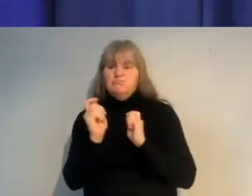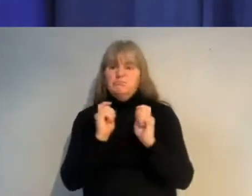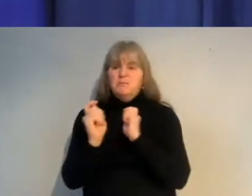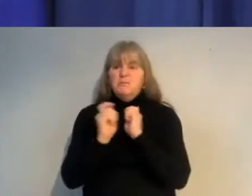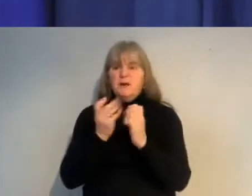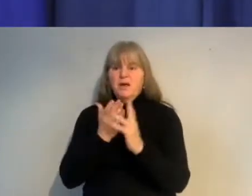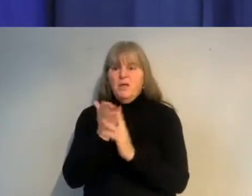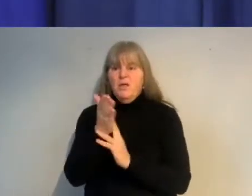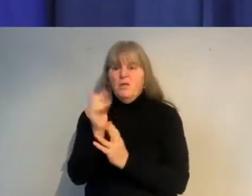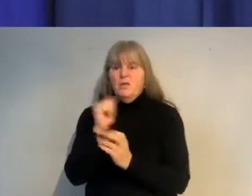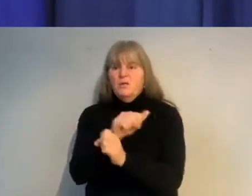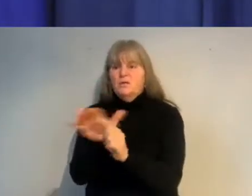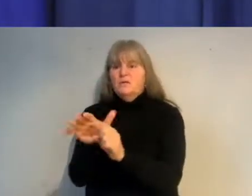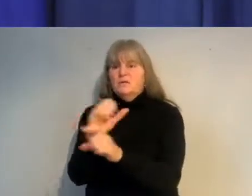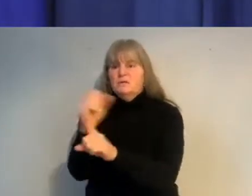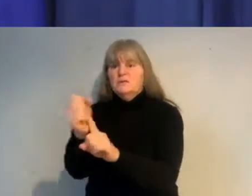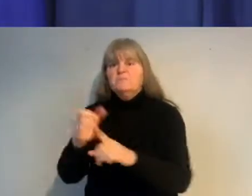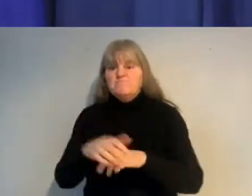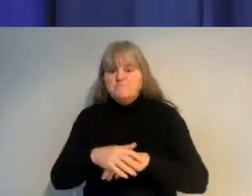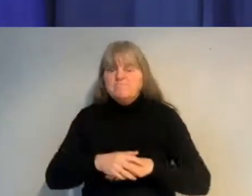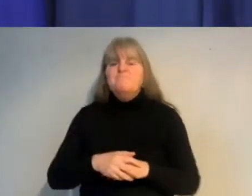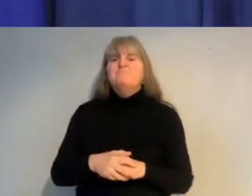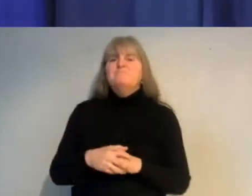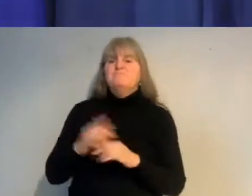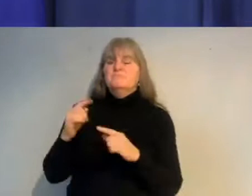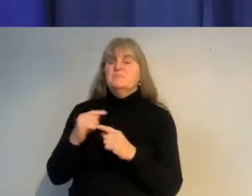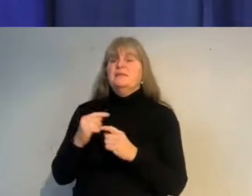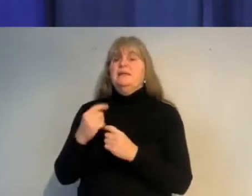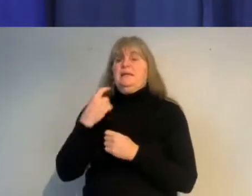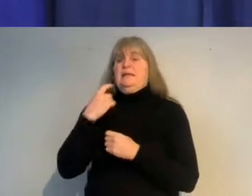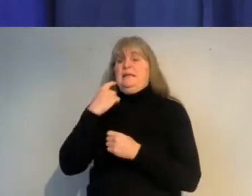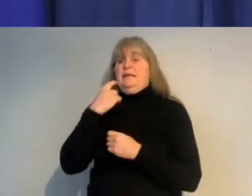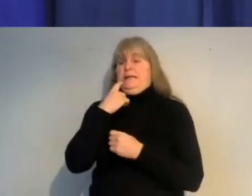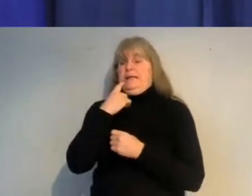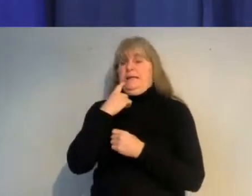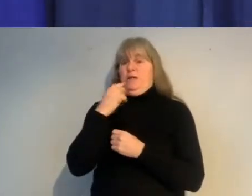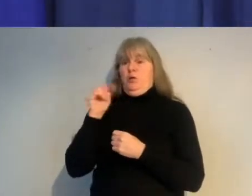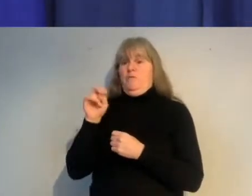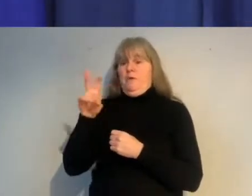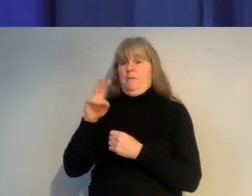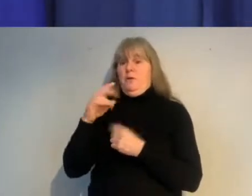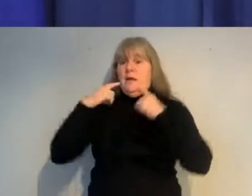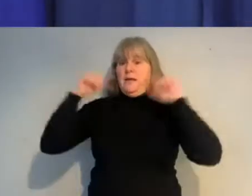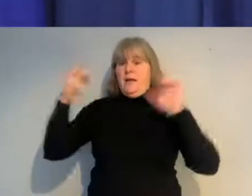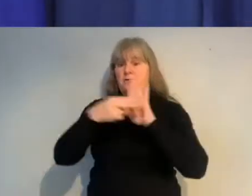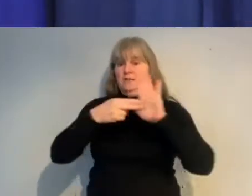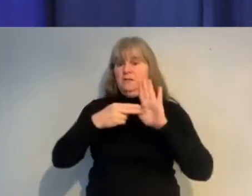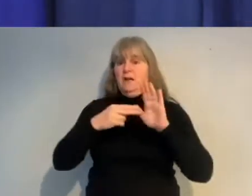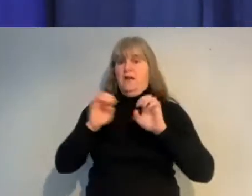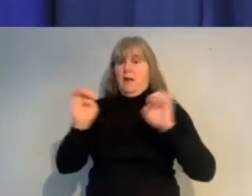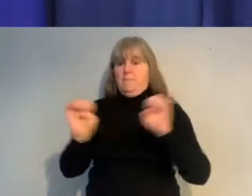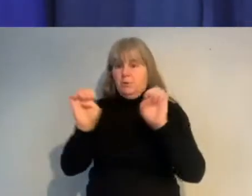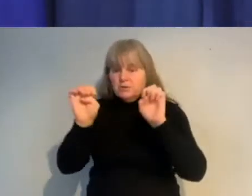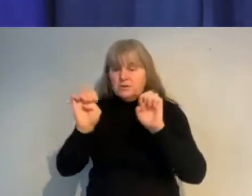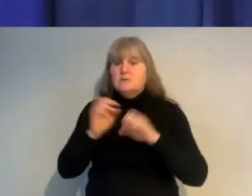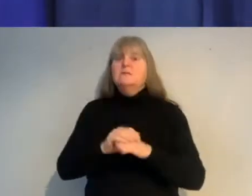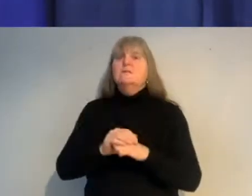pandemic. Since we declared a state of emergency in November, we launched the Yukon Emergency Relief